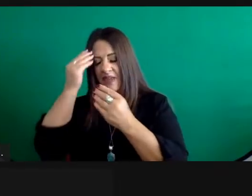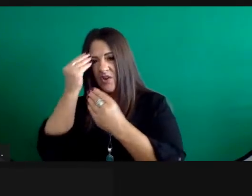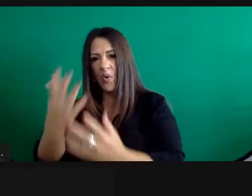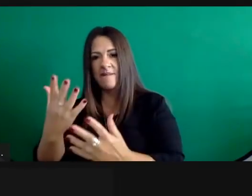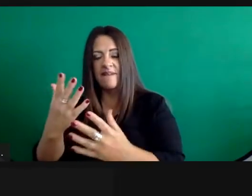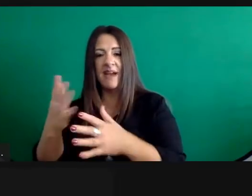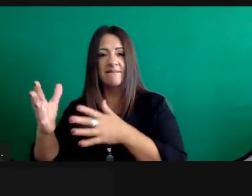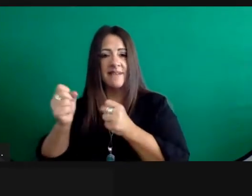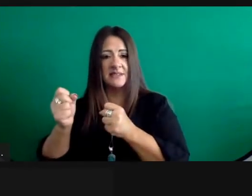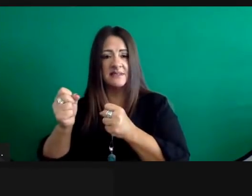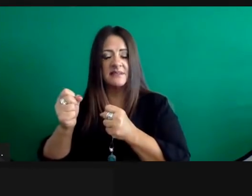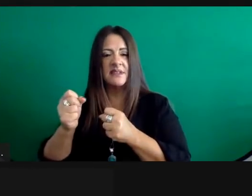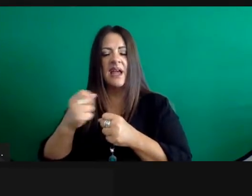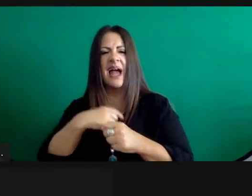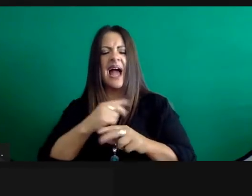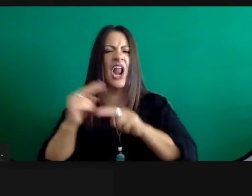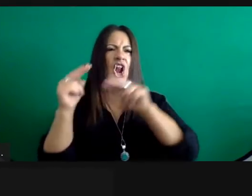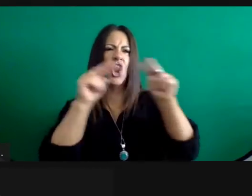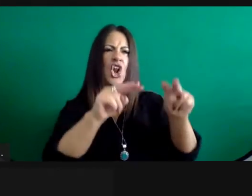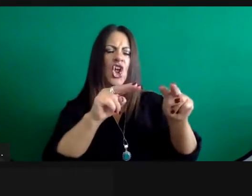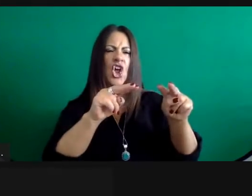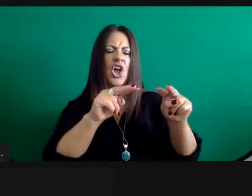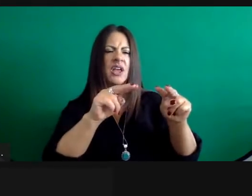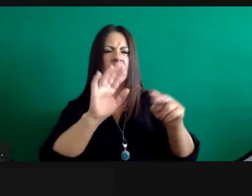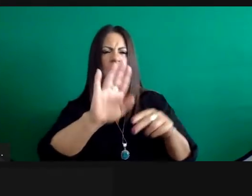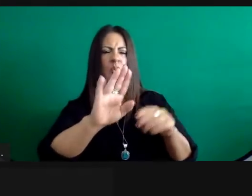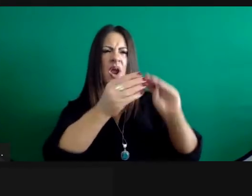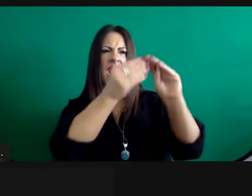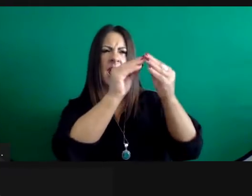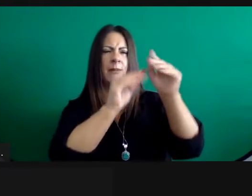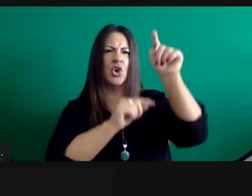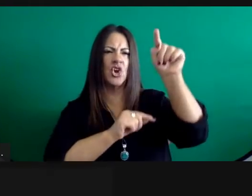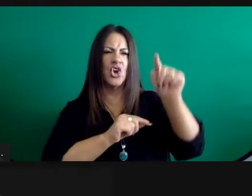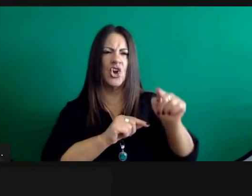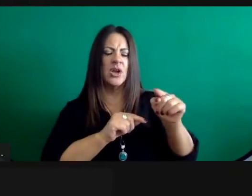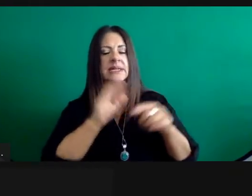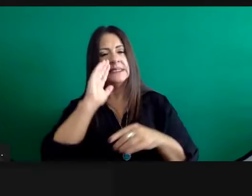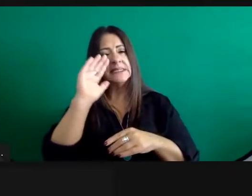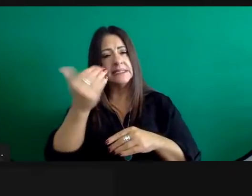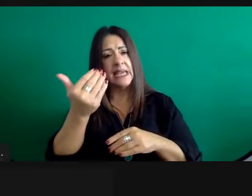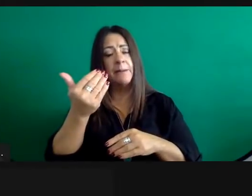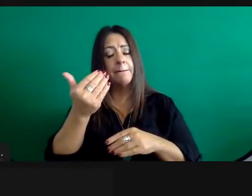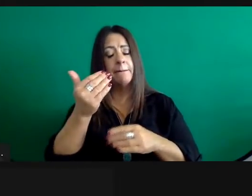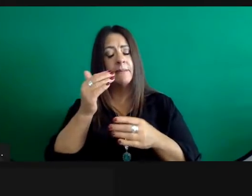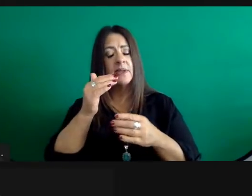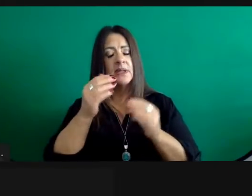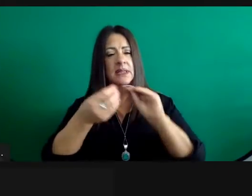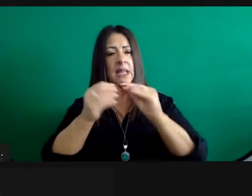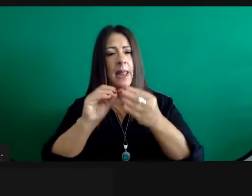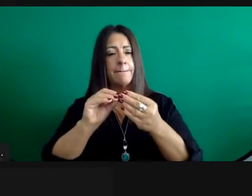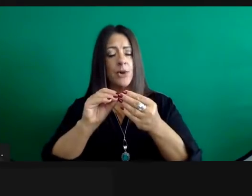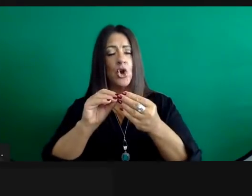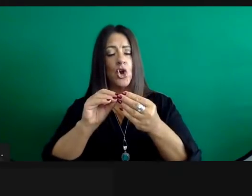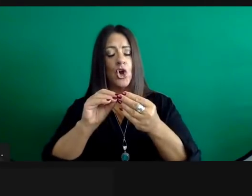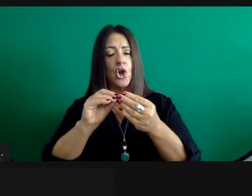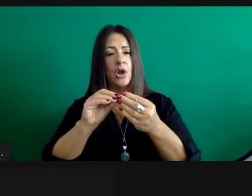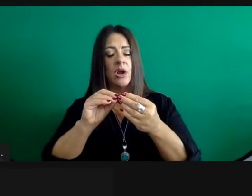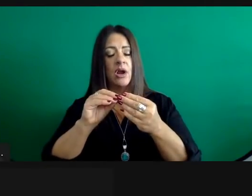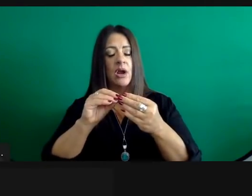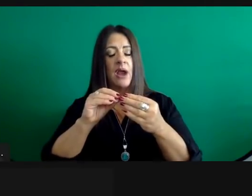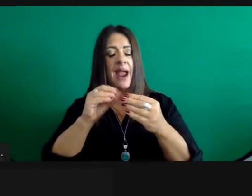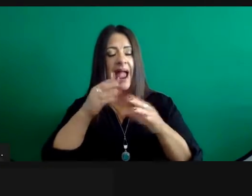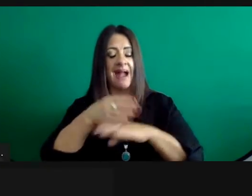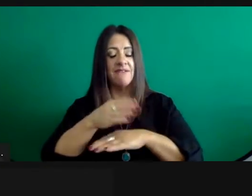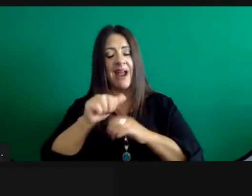dashboard, there seems like an overall increase in turnaround time, with some large labs